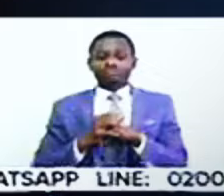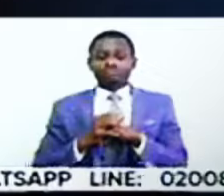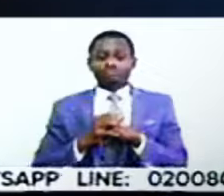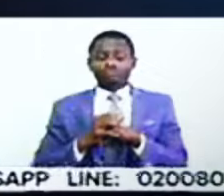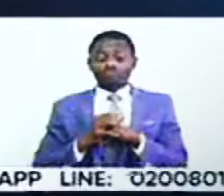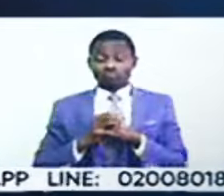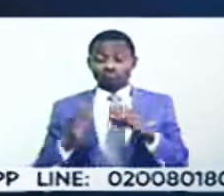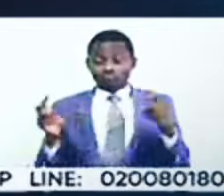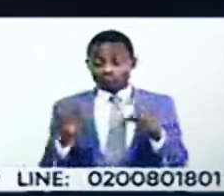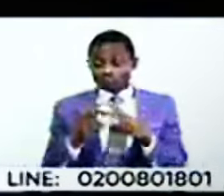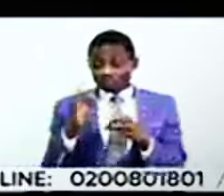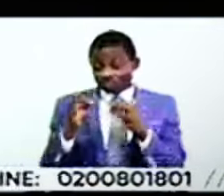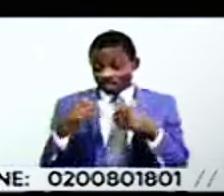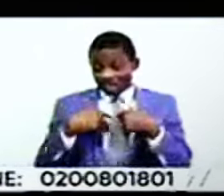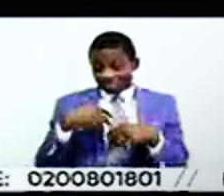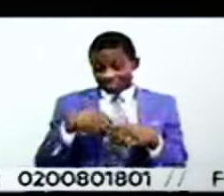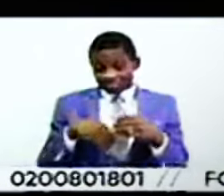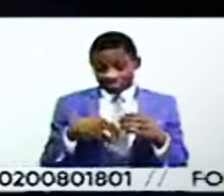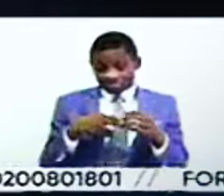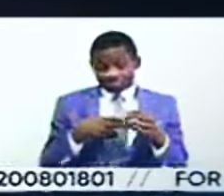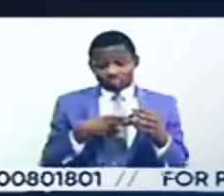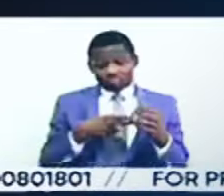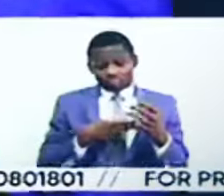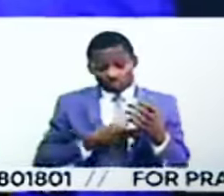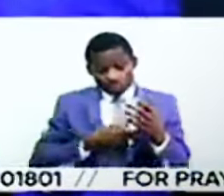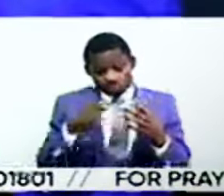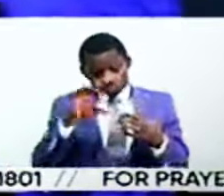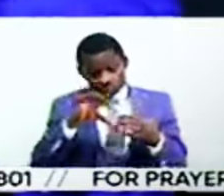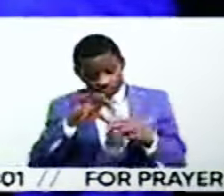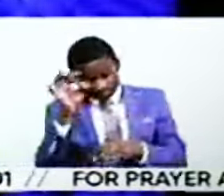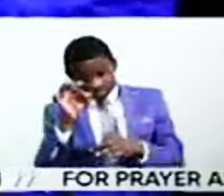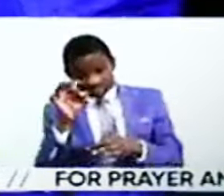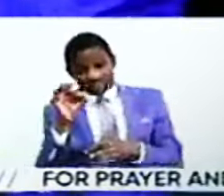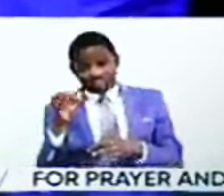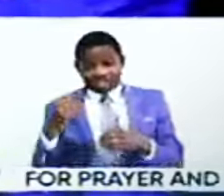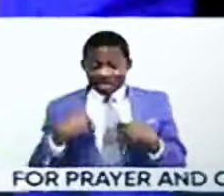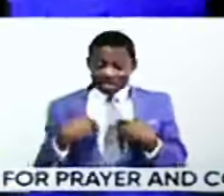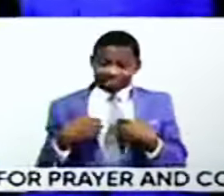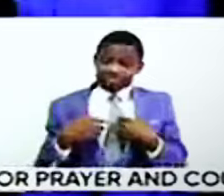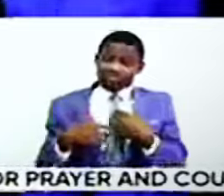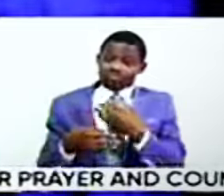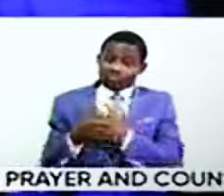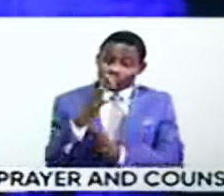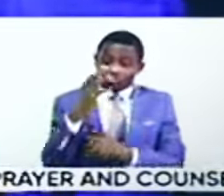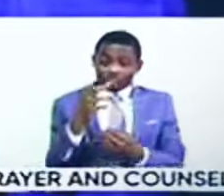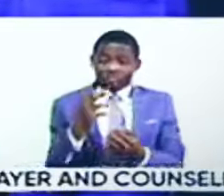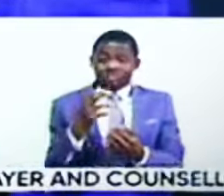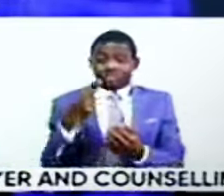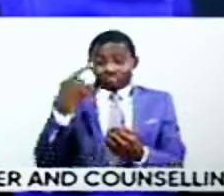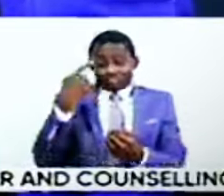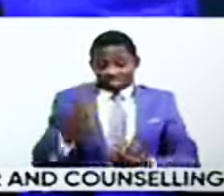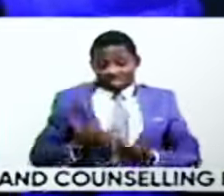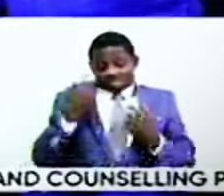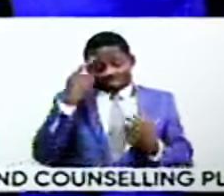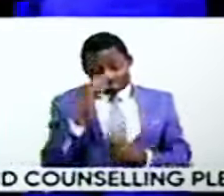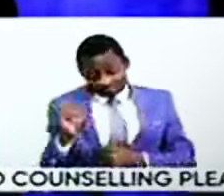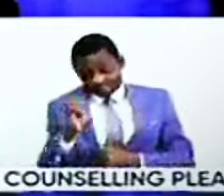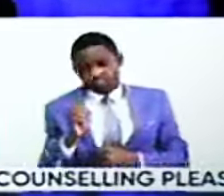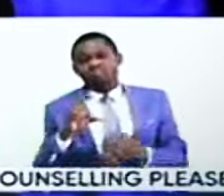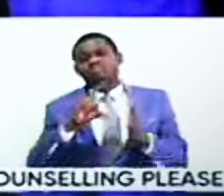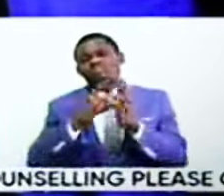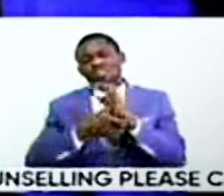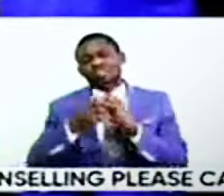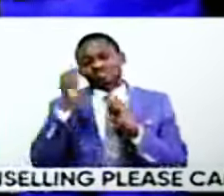obeboya maya abrabo a efi ene dem eni ho in this perverse world e bo wiase ya aproyi the Holy Spirit in your life